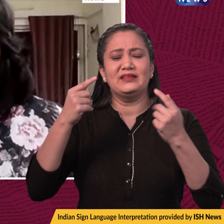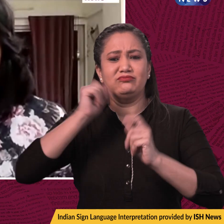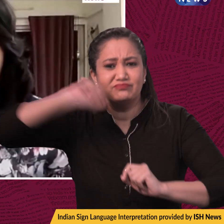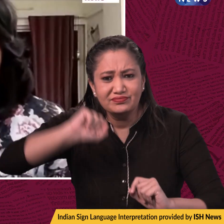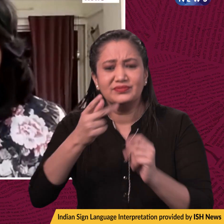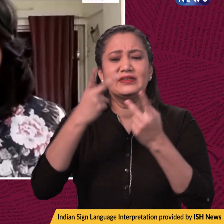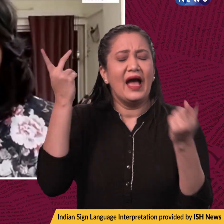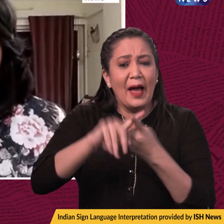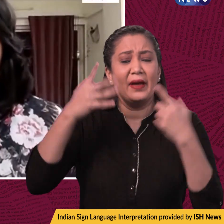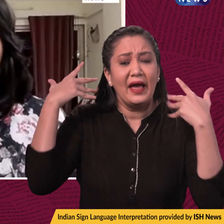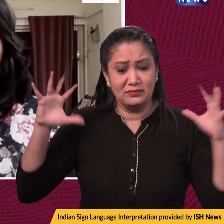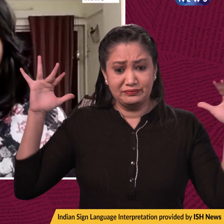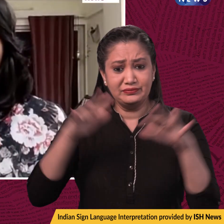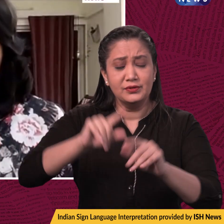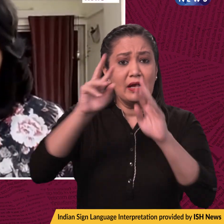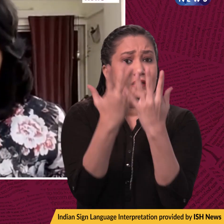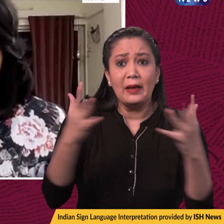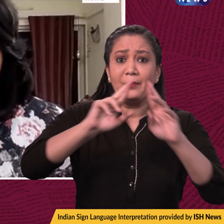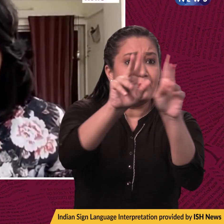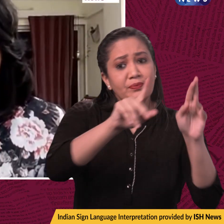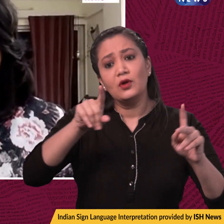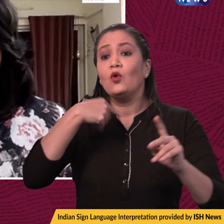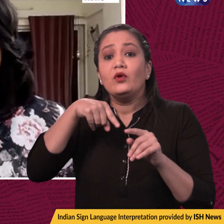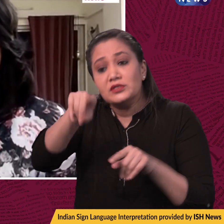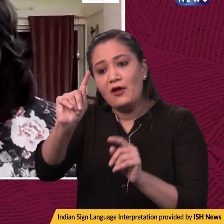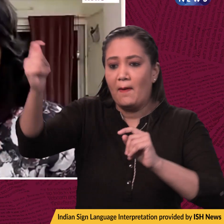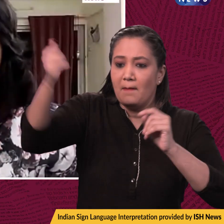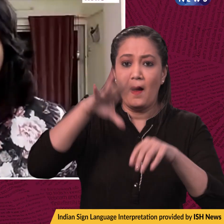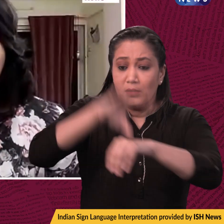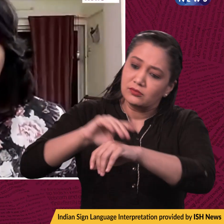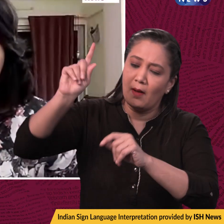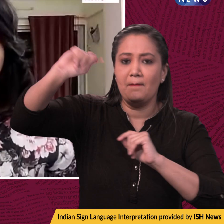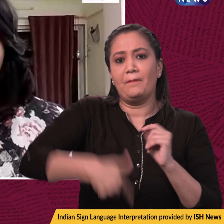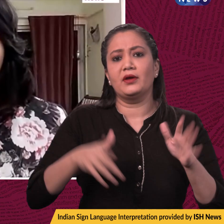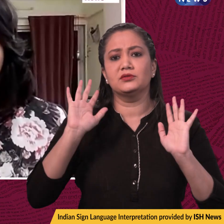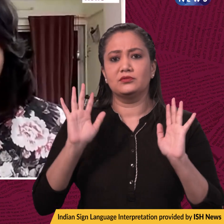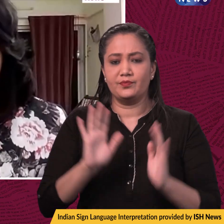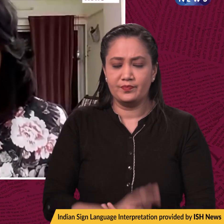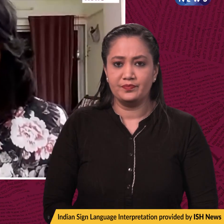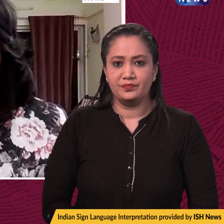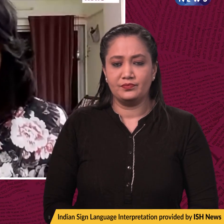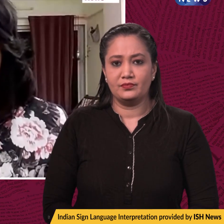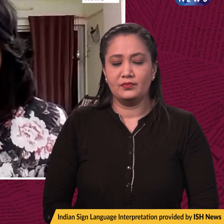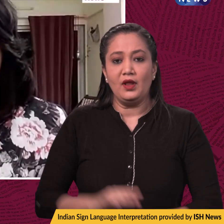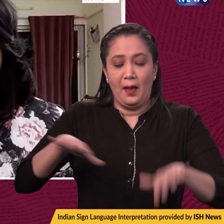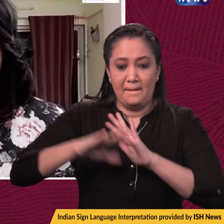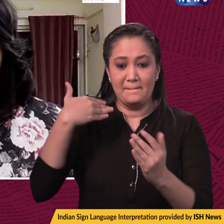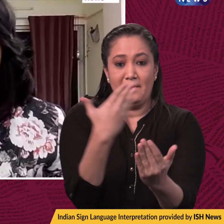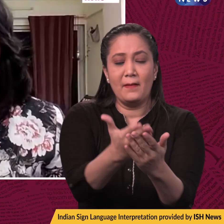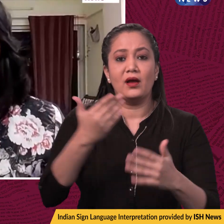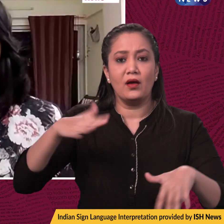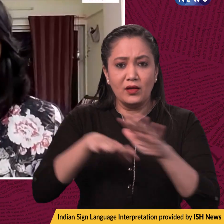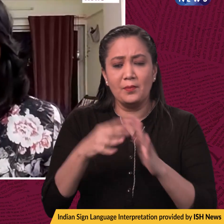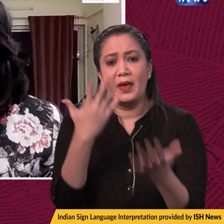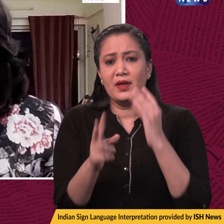riots, or any congregation of people from the perpetrators. Now, Mishra told ANI that the bill will be introduced in the